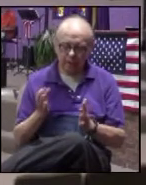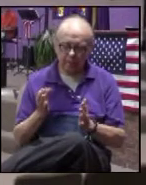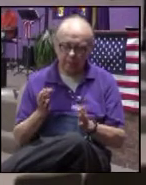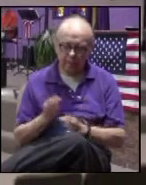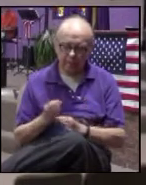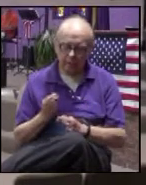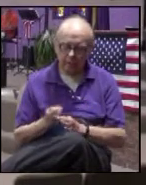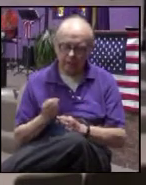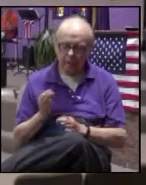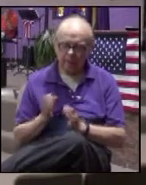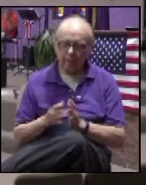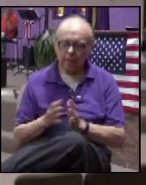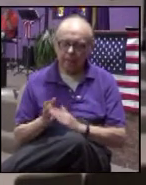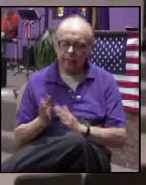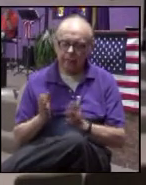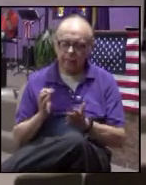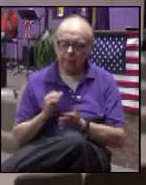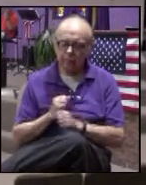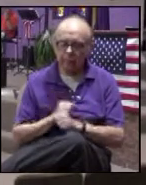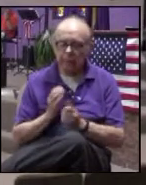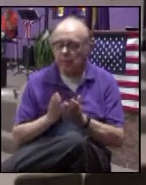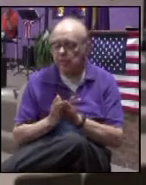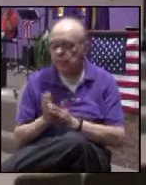working through him.